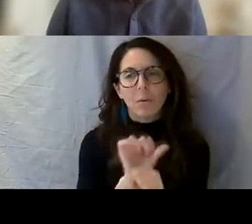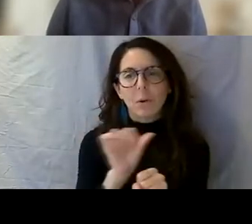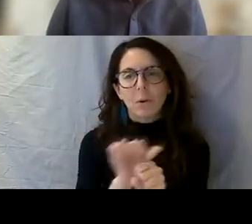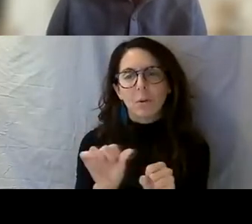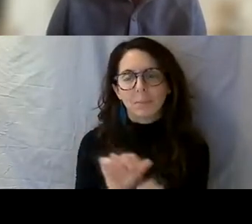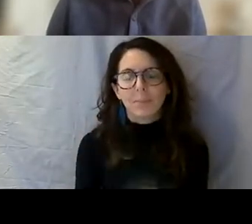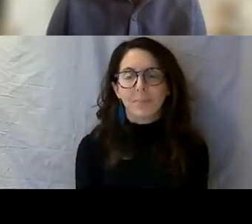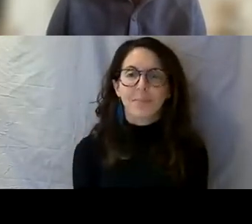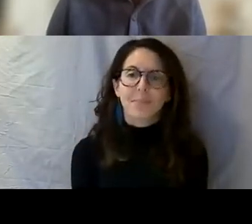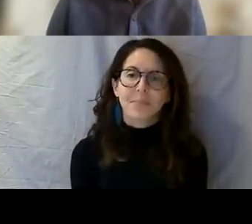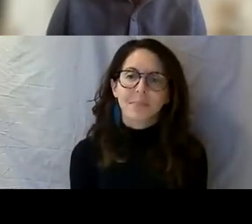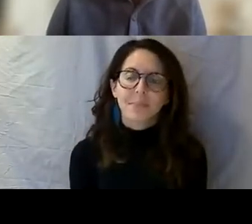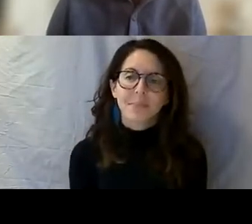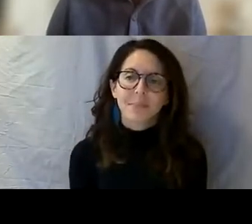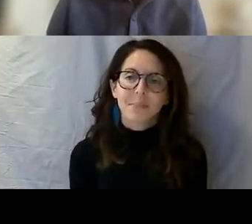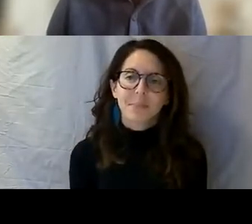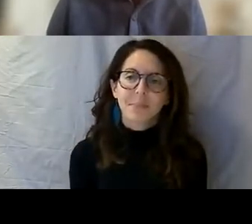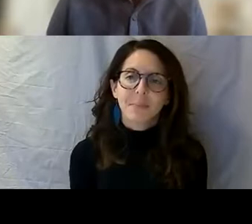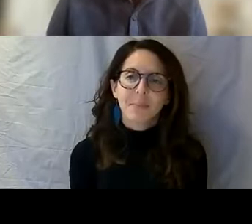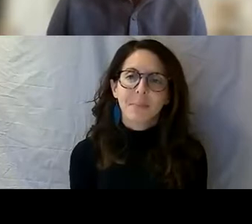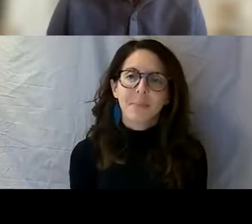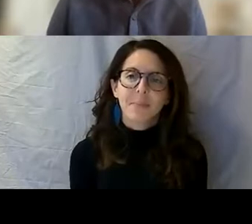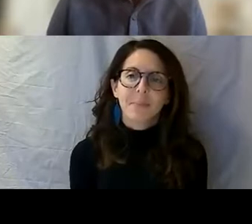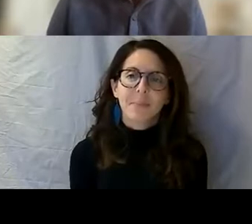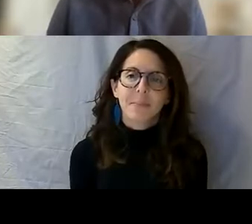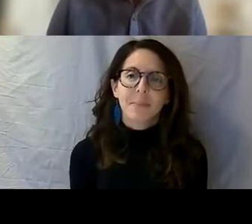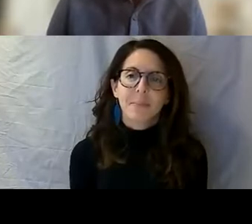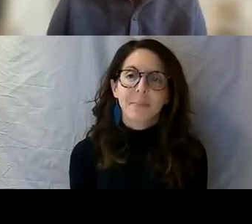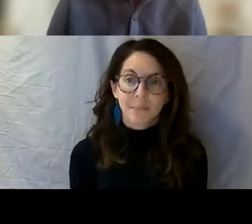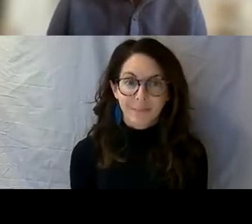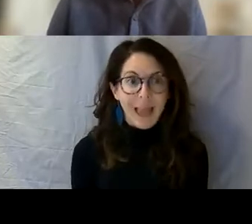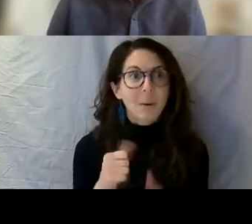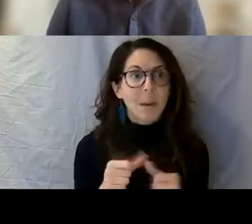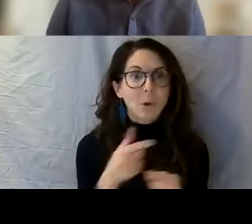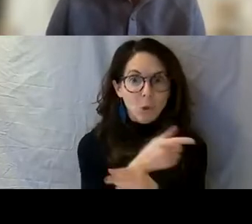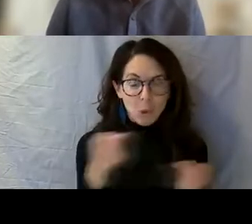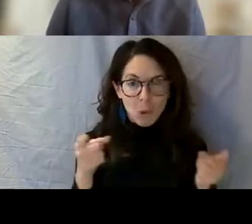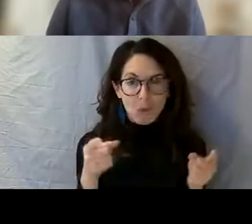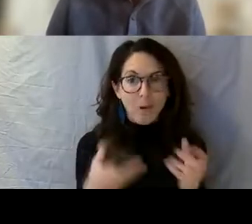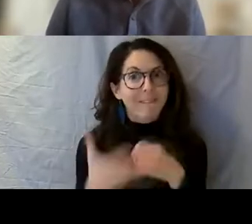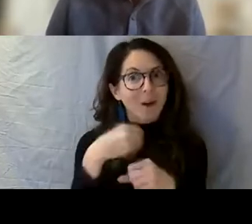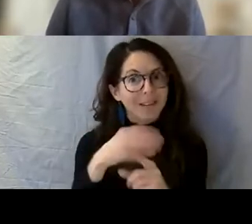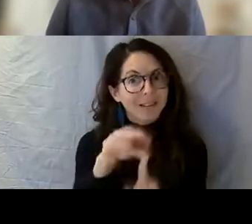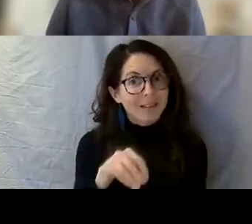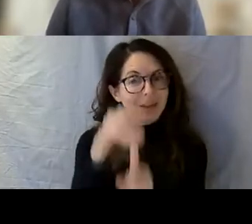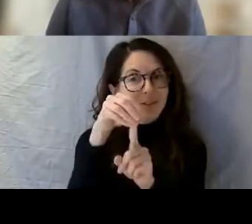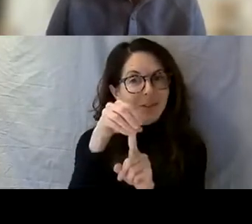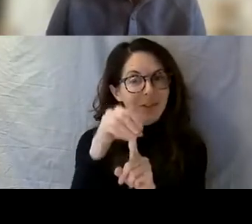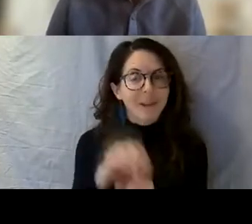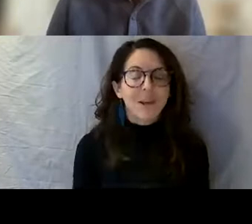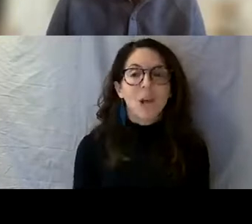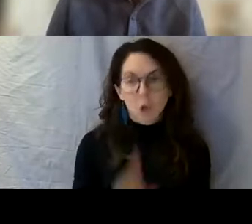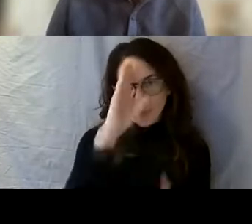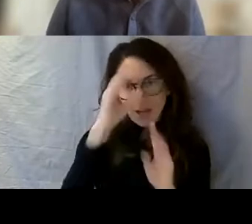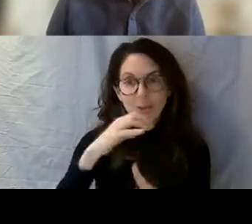members. And just again, you are part of something special. The Creative Champions Network is